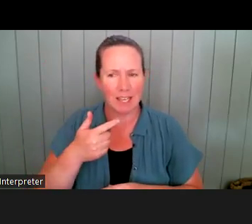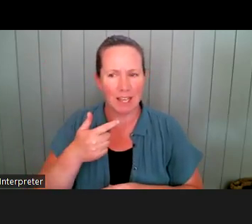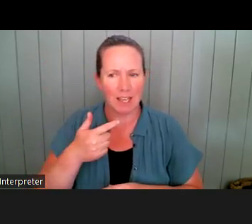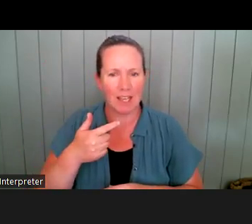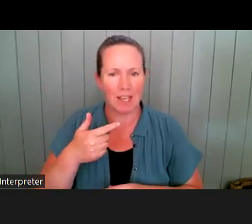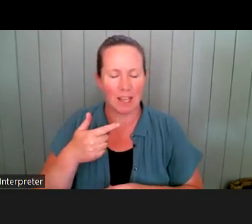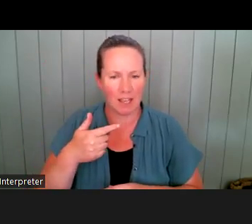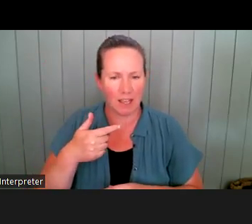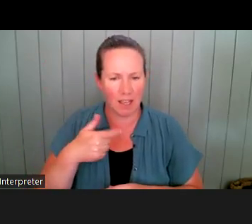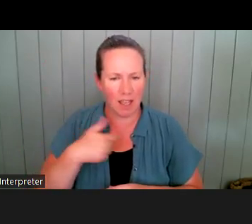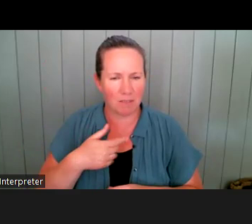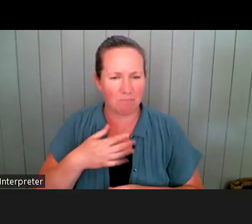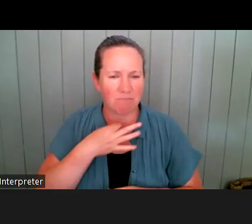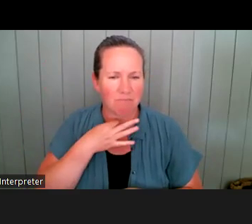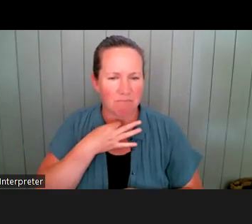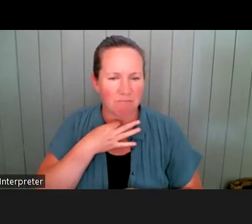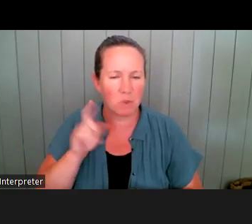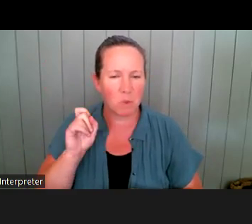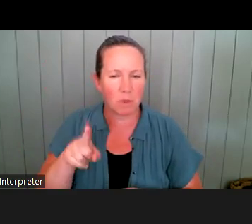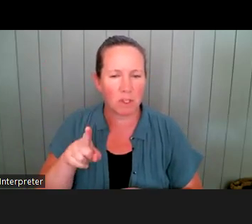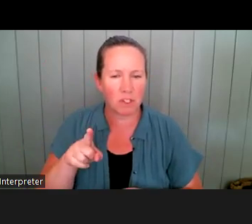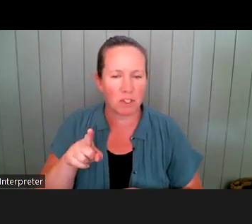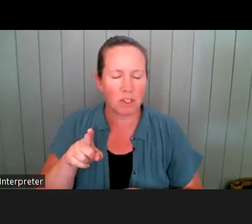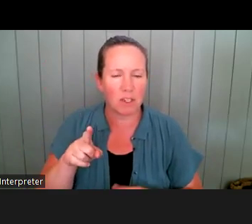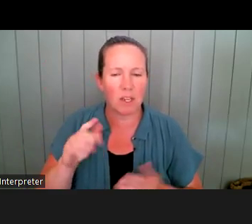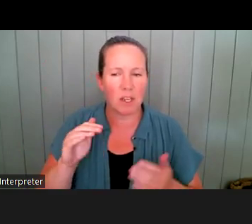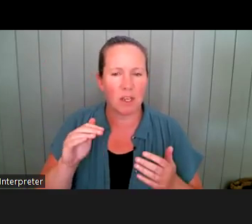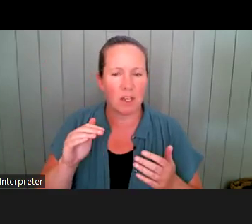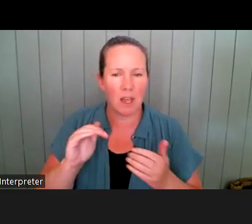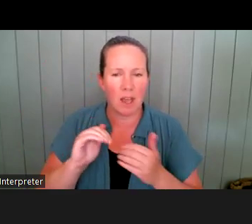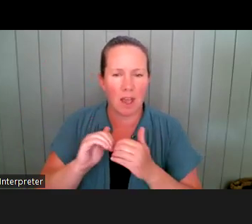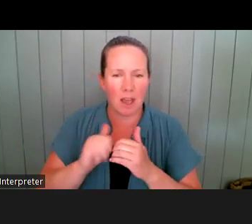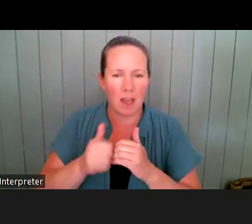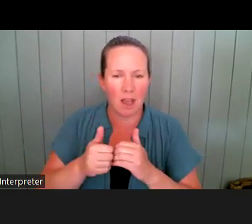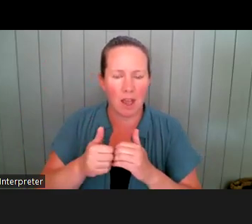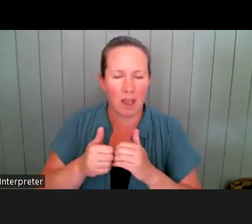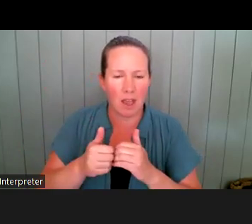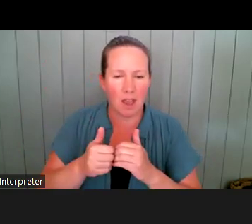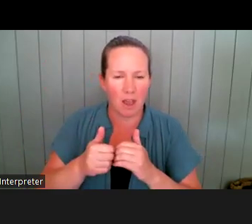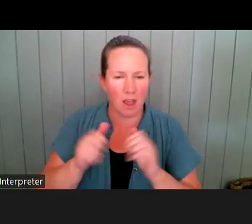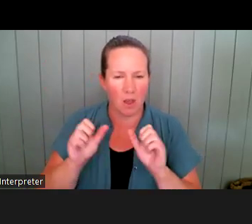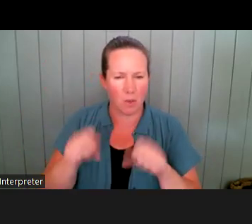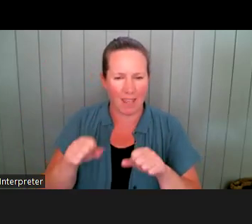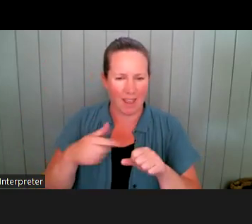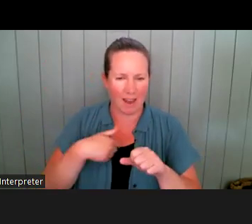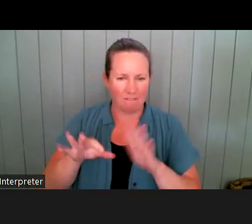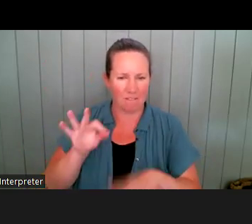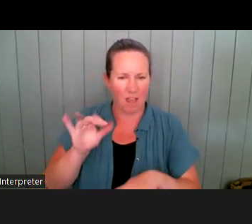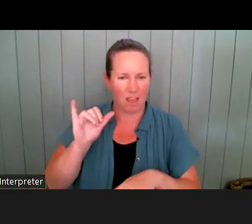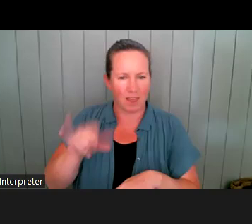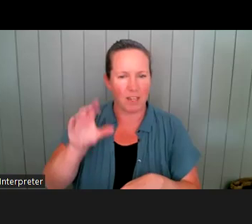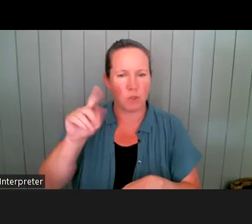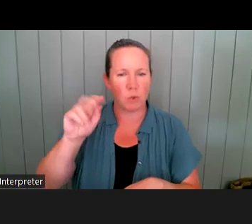to ask a question. Like, how would I be able to access the interest profiler on my